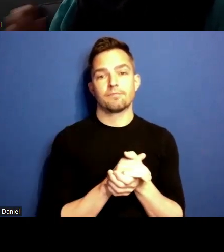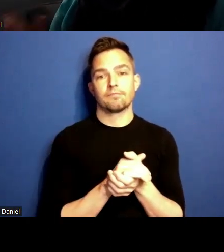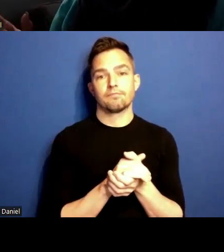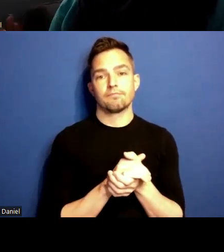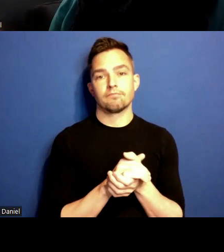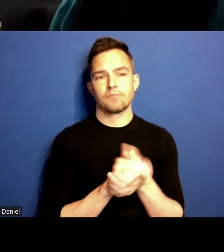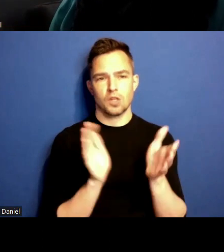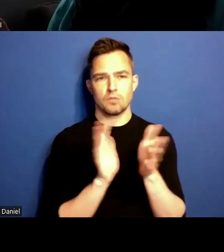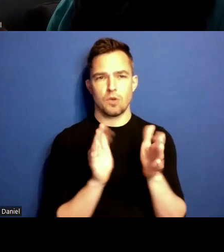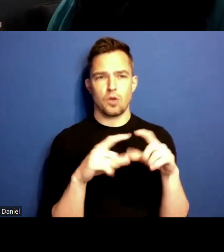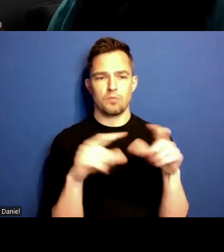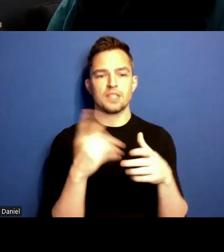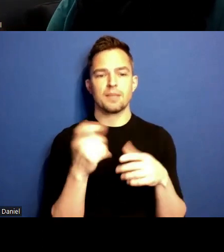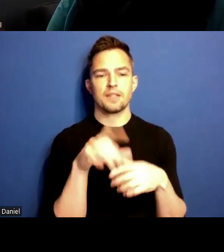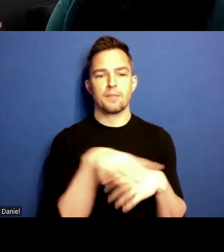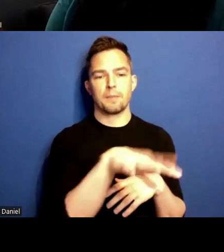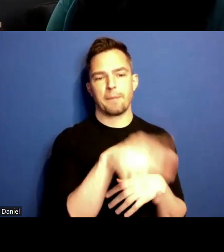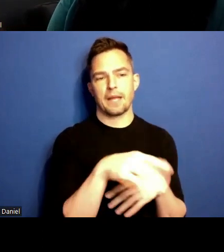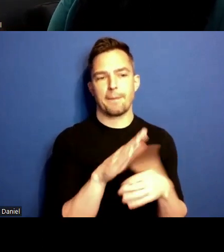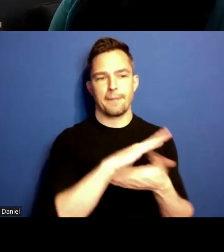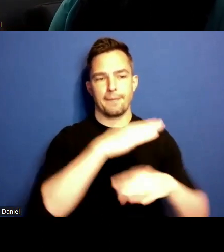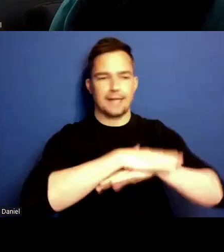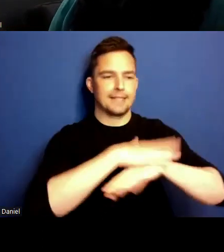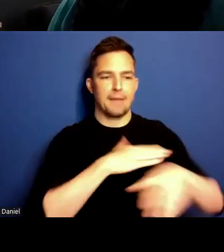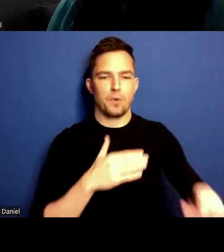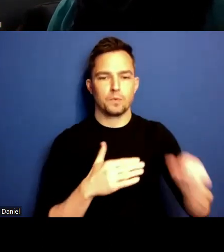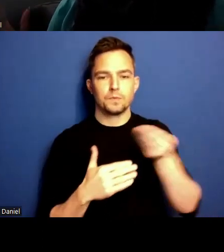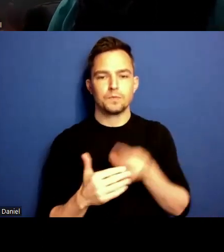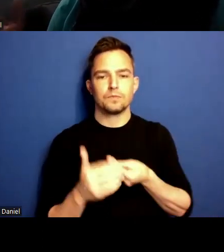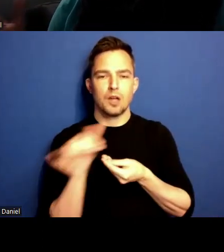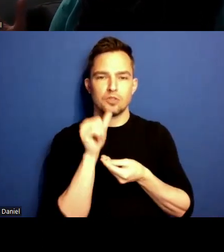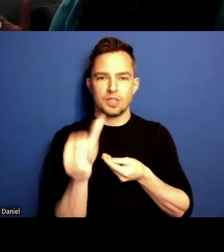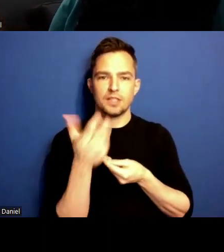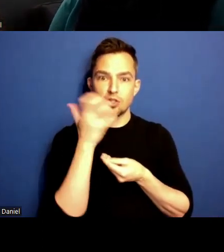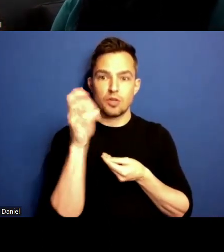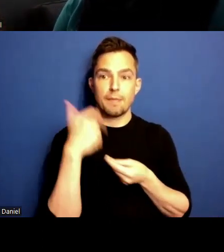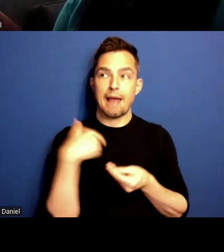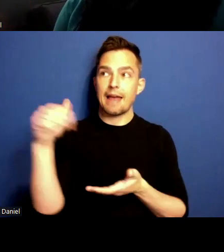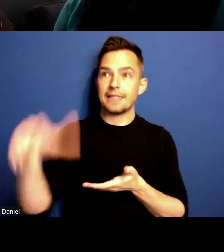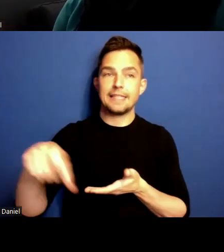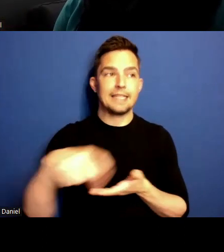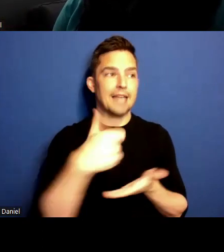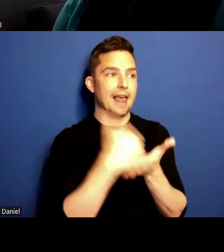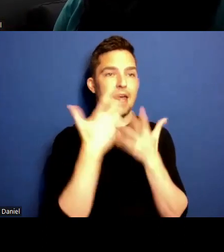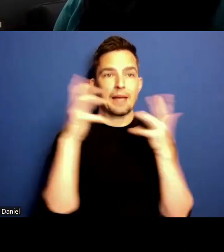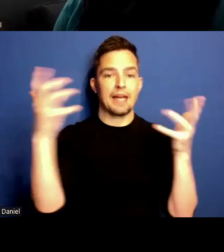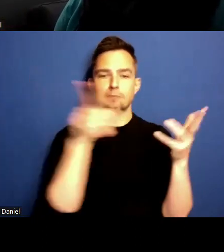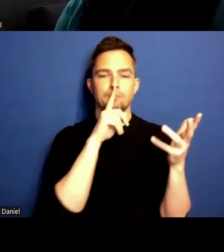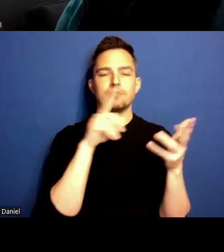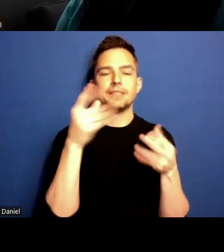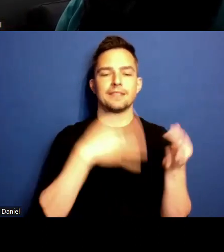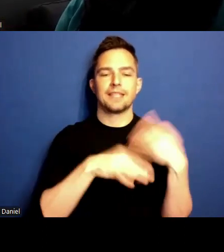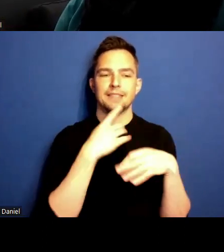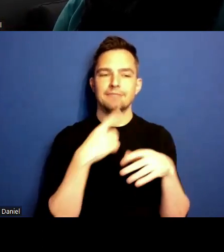small, so it's something that someone can pick up at a table that also doesn't scream "I need help," but instead is just has kind